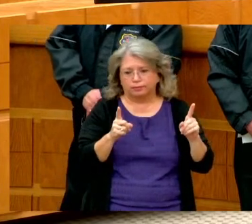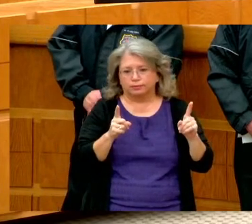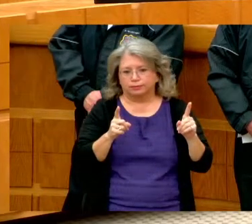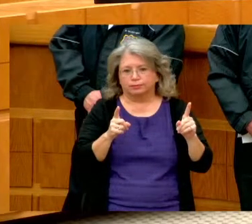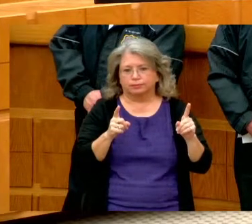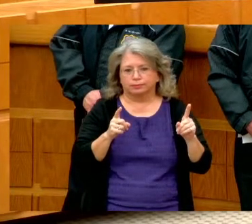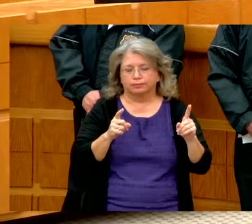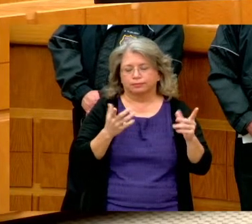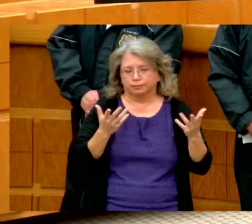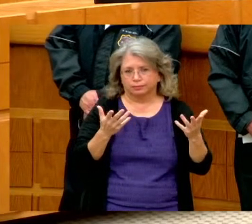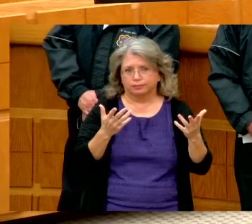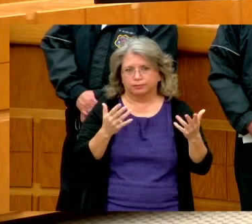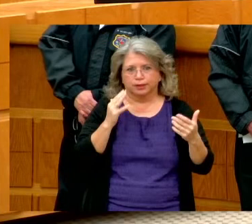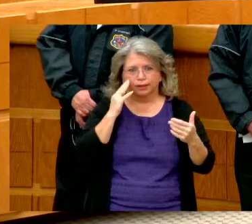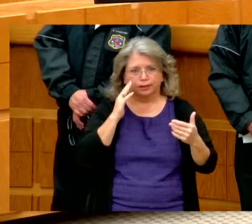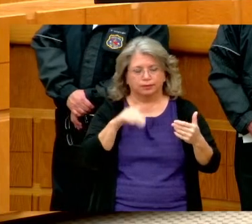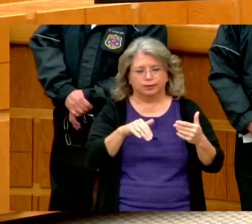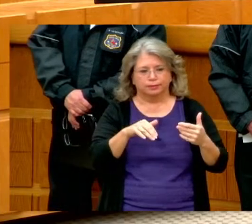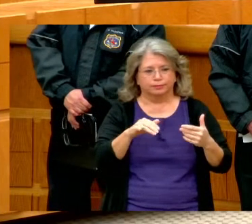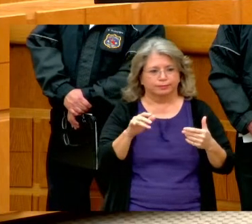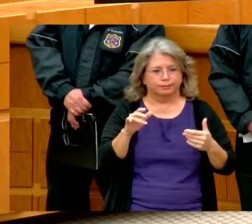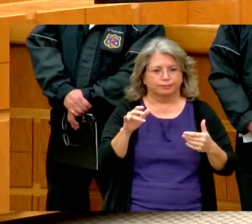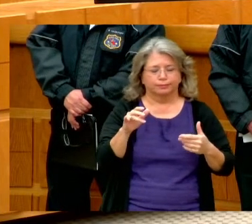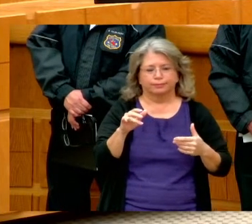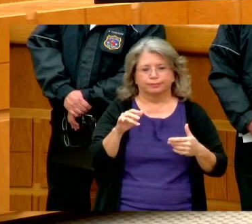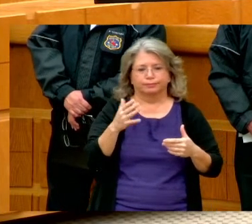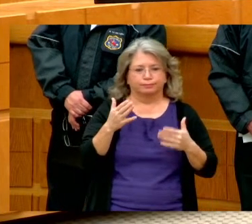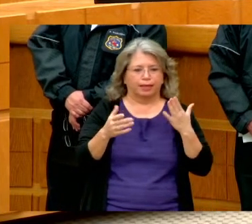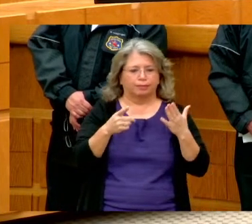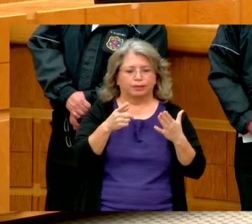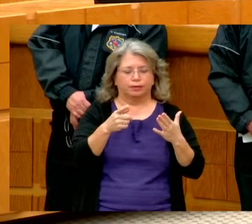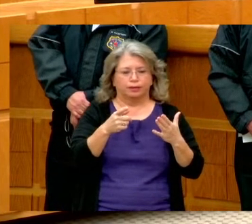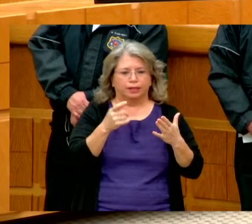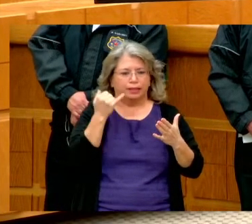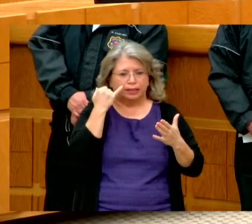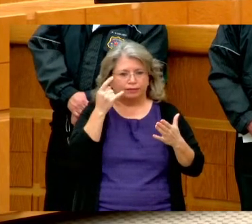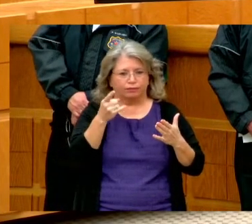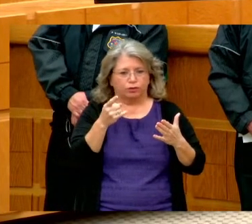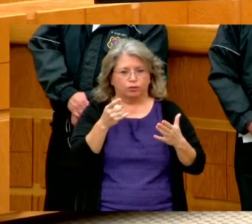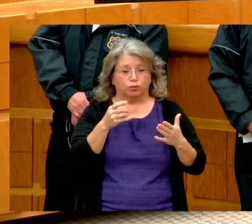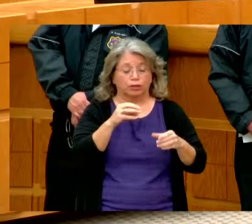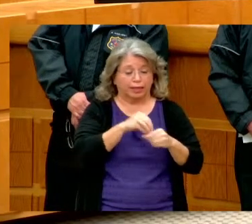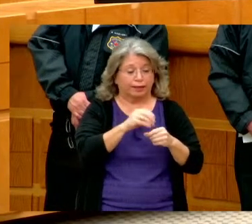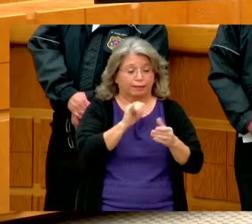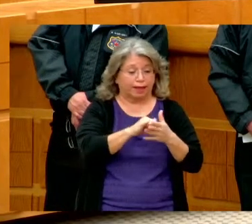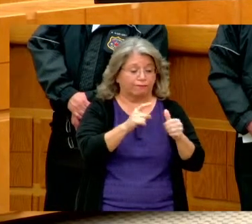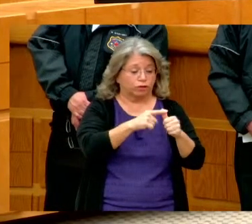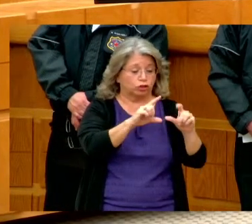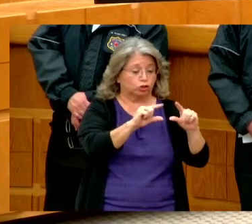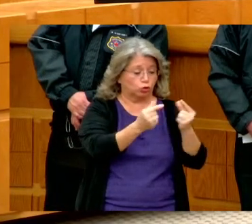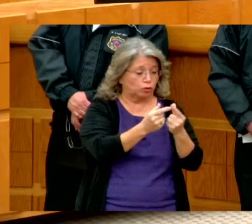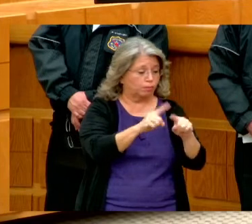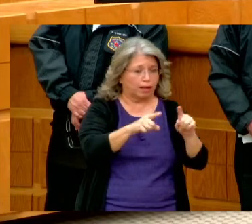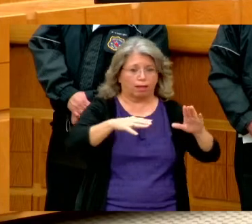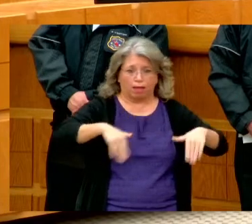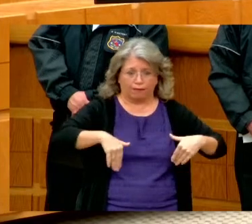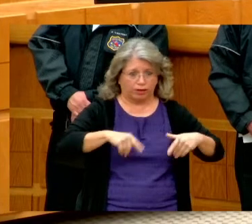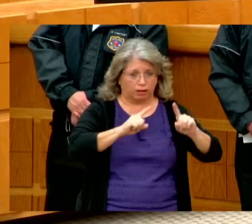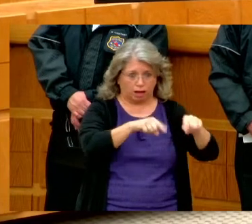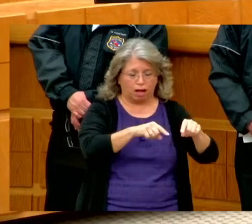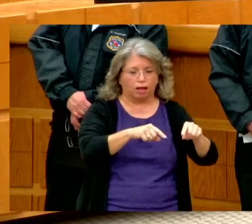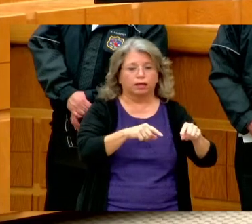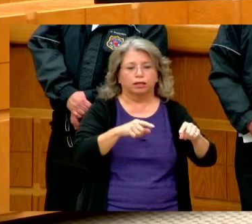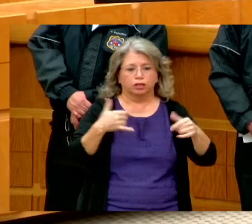you're on code 2 and you have a ticket that says 1, you can come through. Where we're concentrating right now is